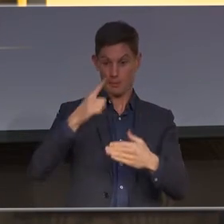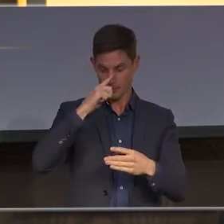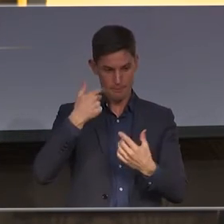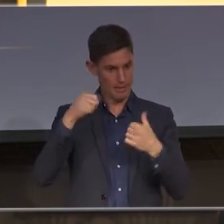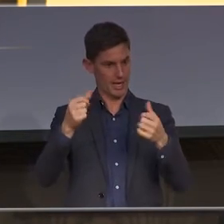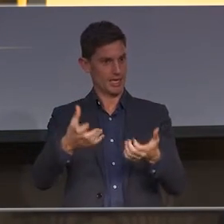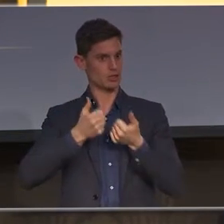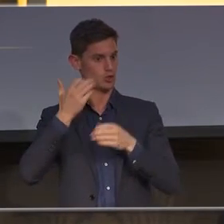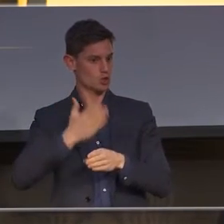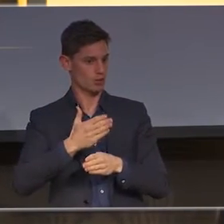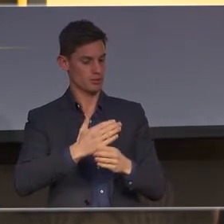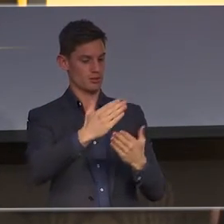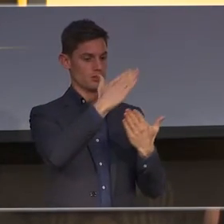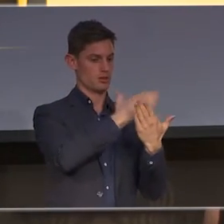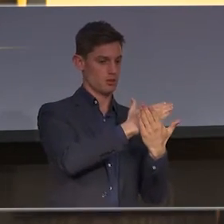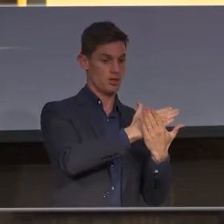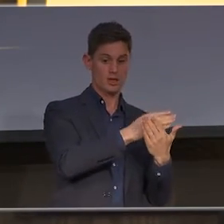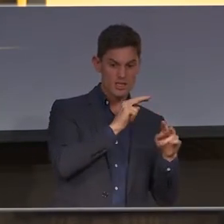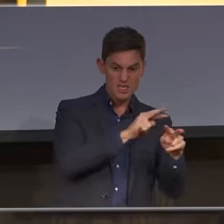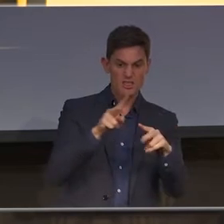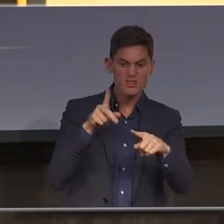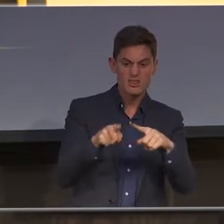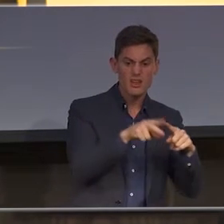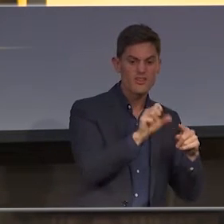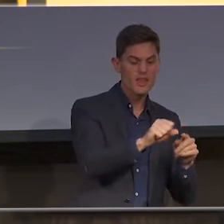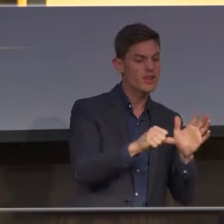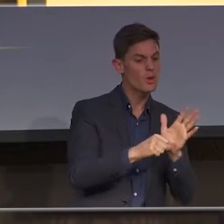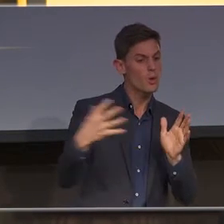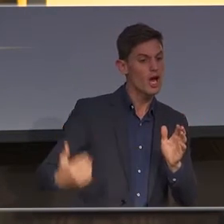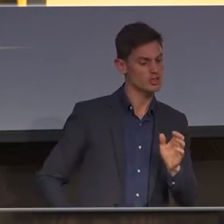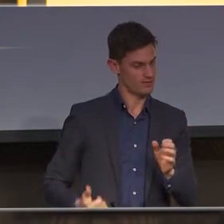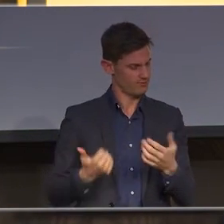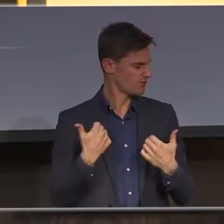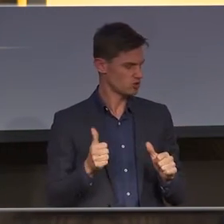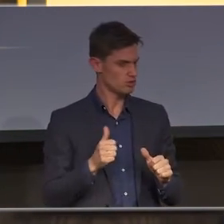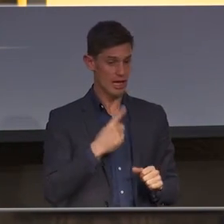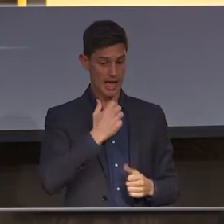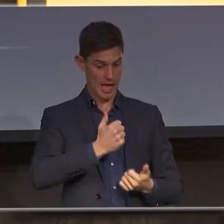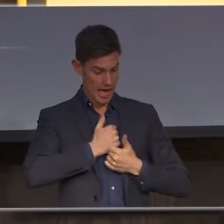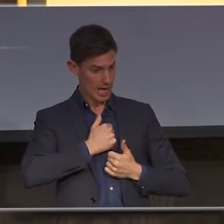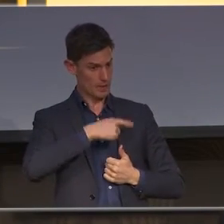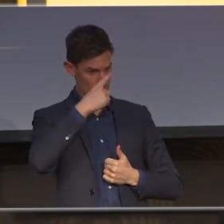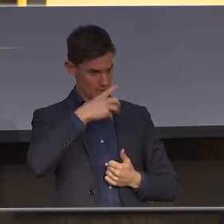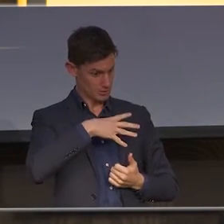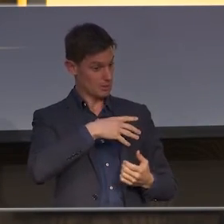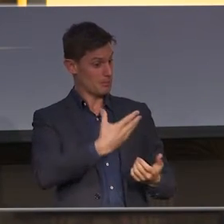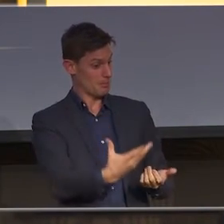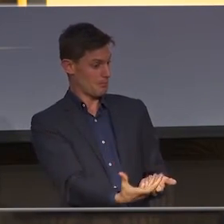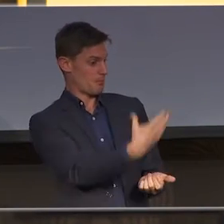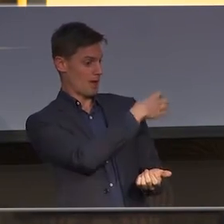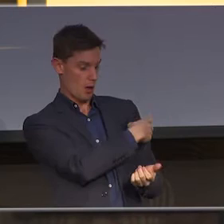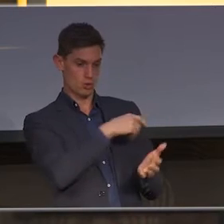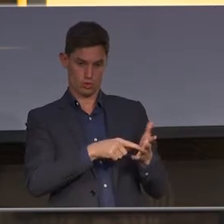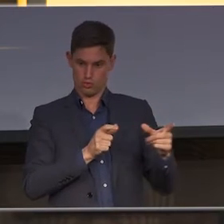work, and the quarantining of wages needed to end. She said, "Our people need to get back the power to control what's happening in